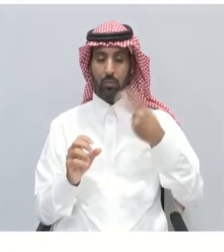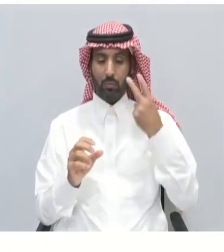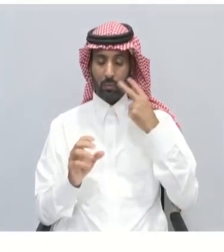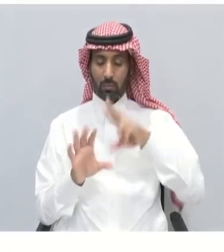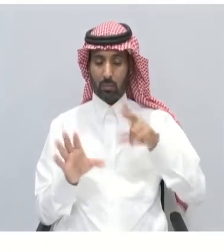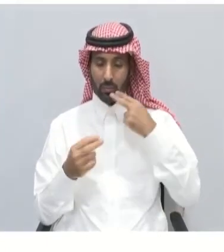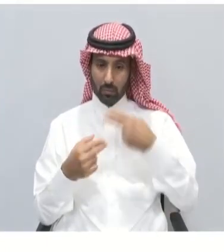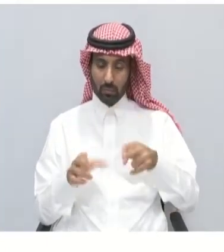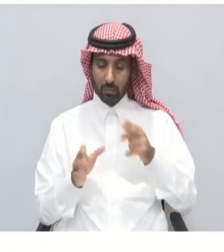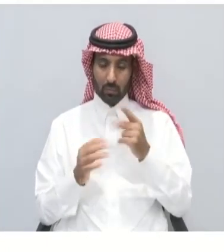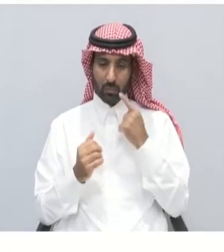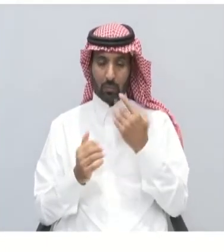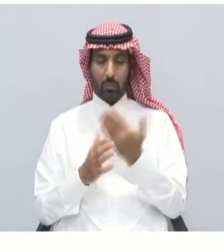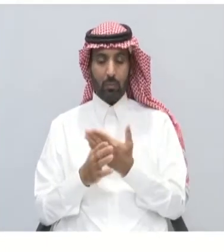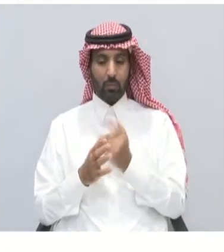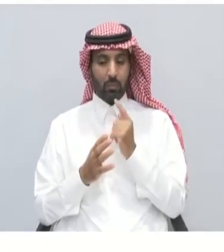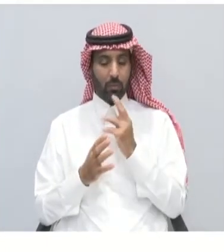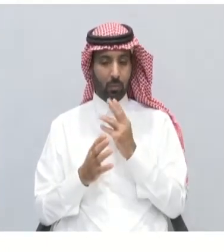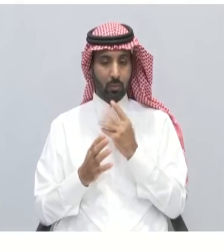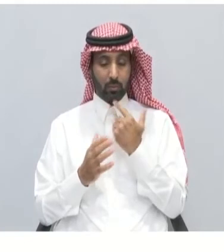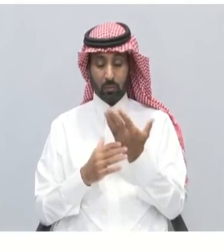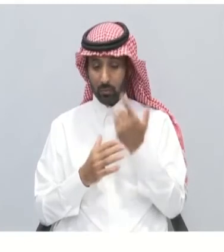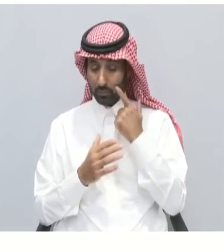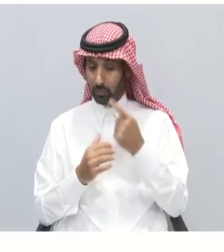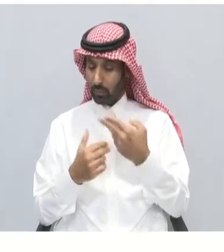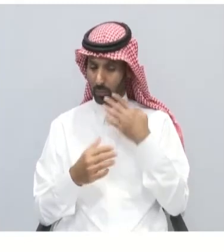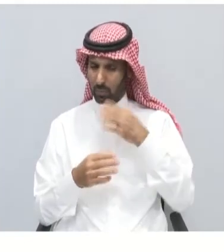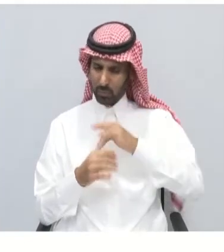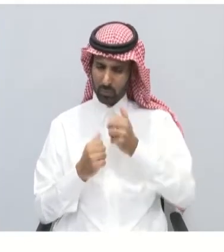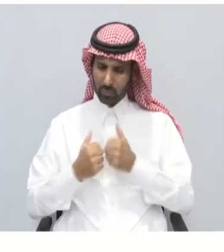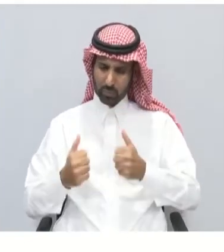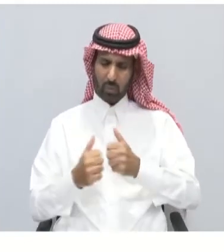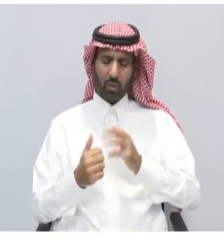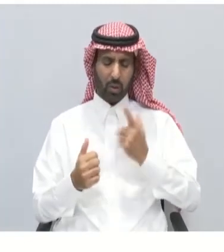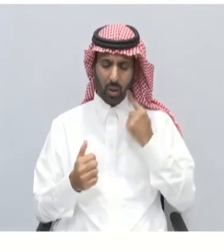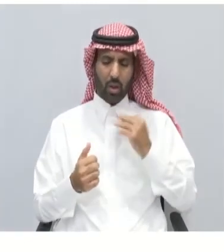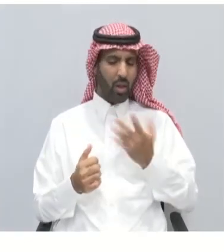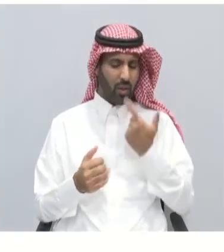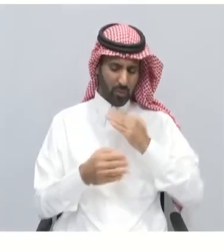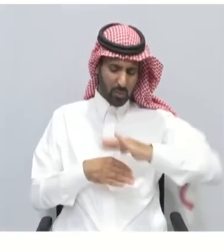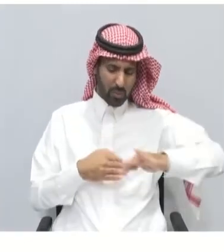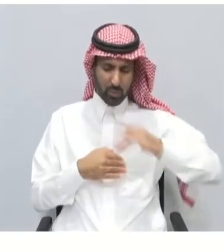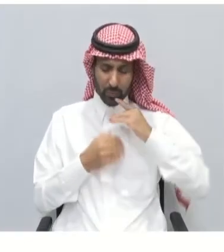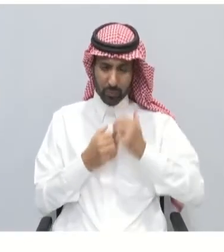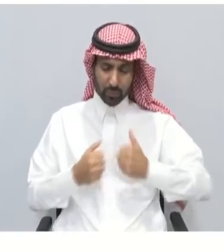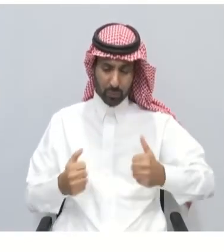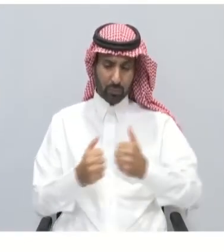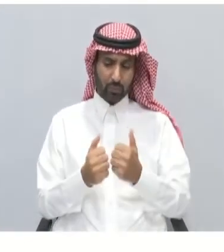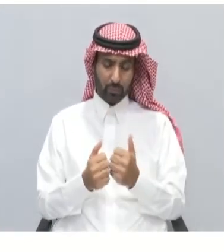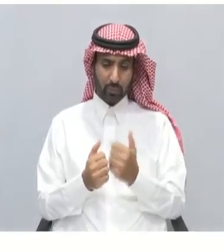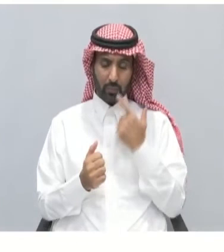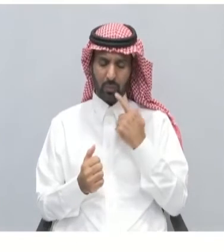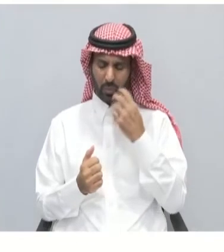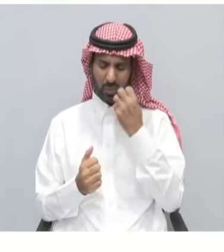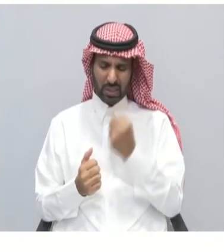semester. Lena, how is life away from your family? This is another question. Okay, at first it was